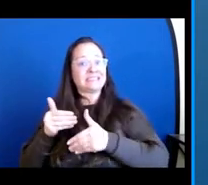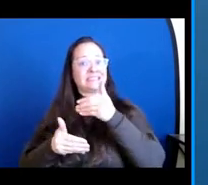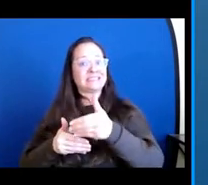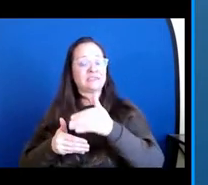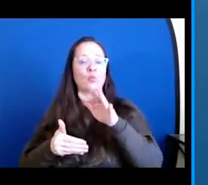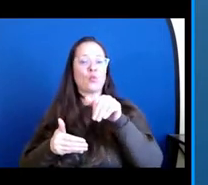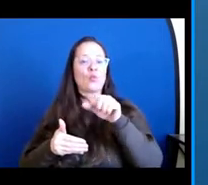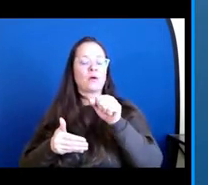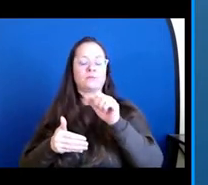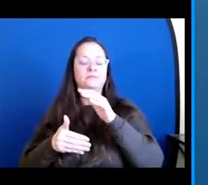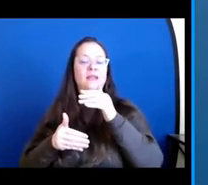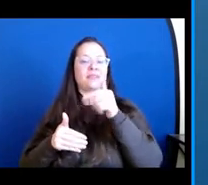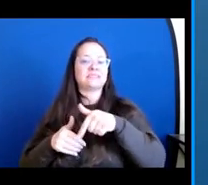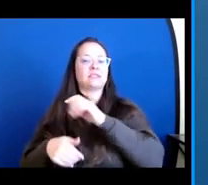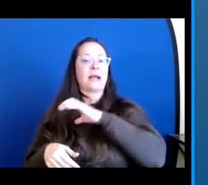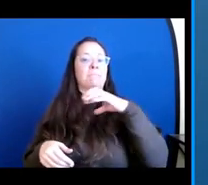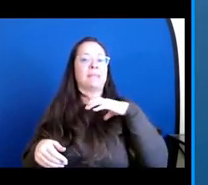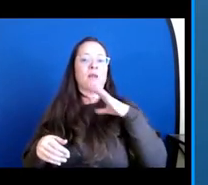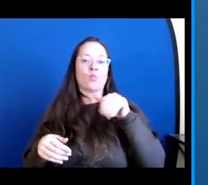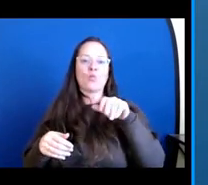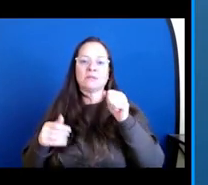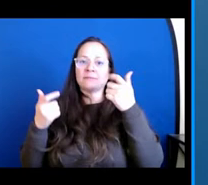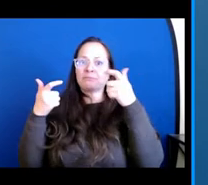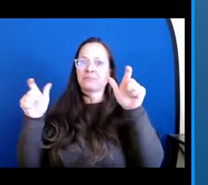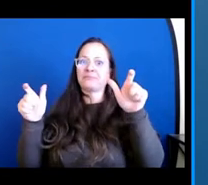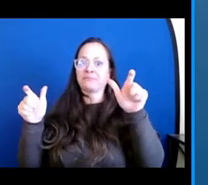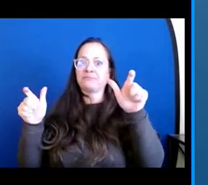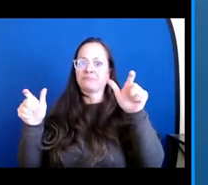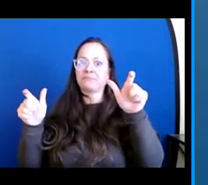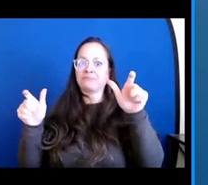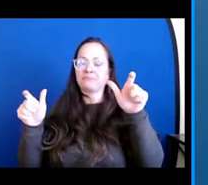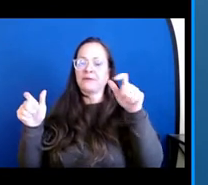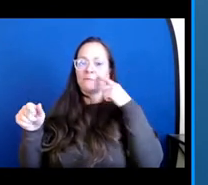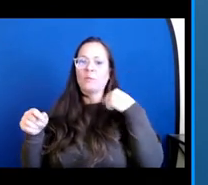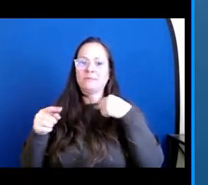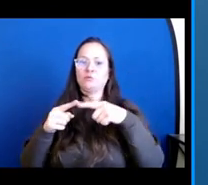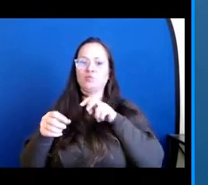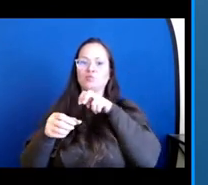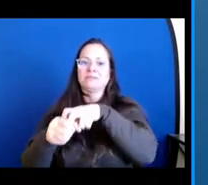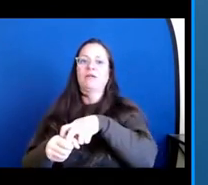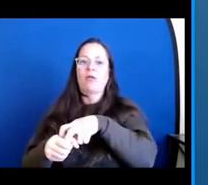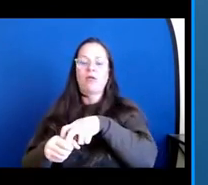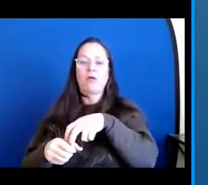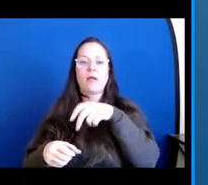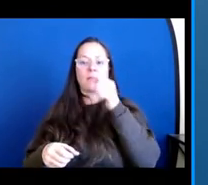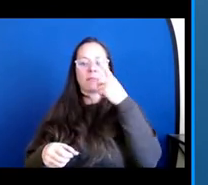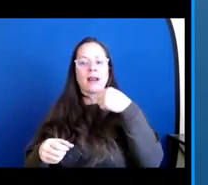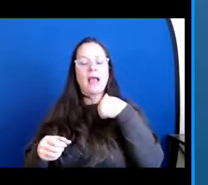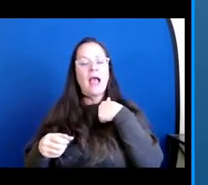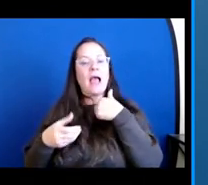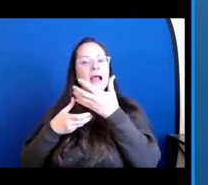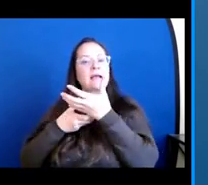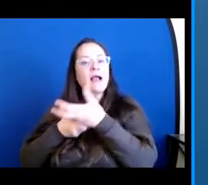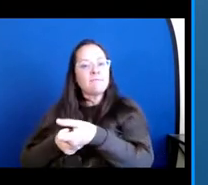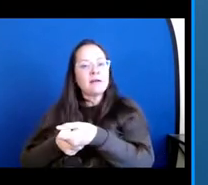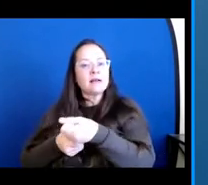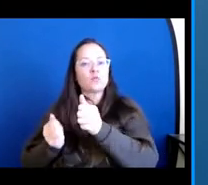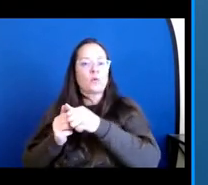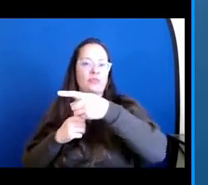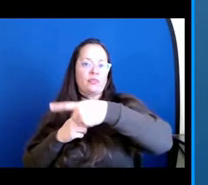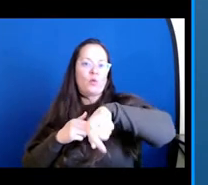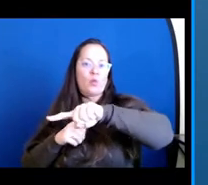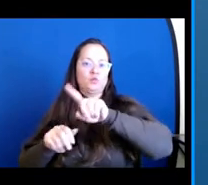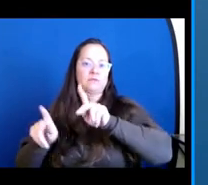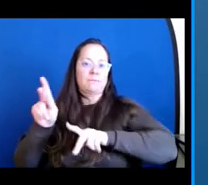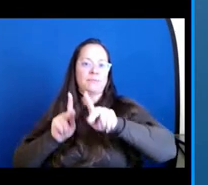on but I also was confident in the people who sat at the table who sick at this table in the same